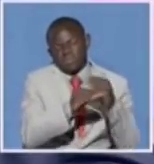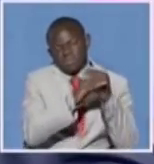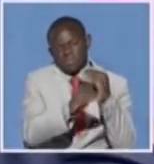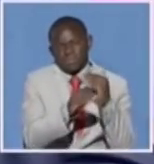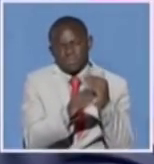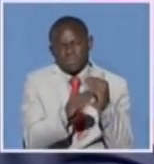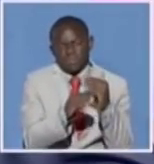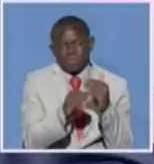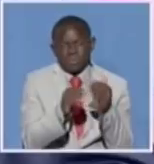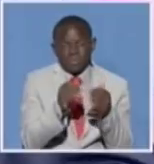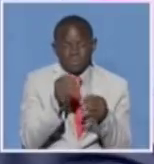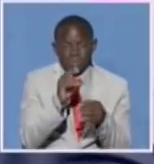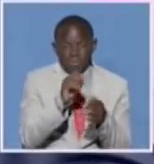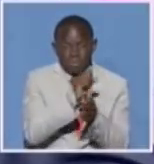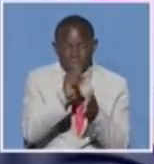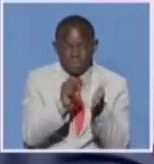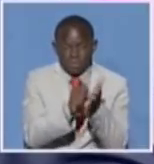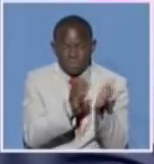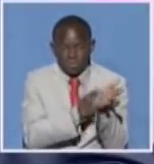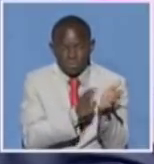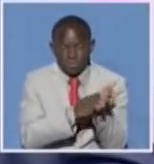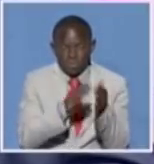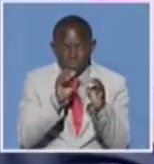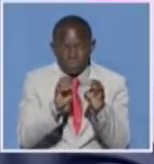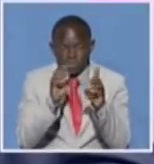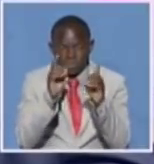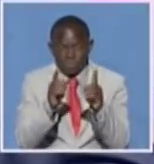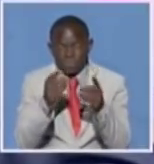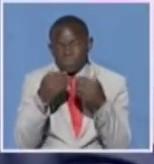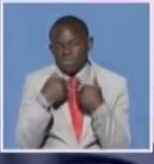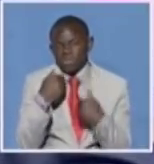Secondary school education, we are approximately somewhere around 40%.